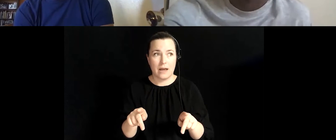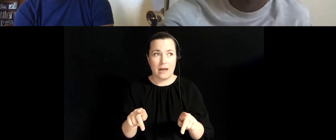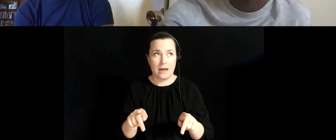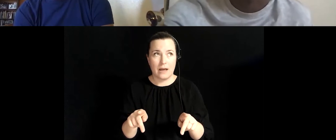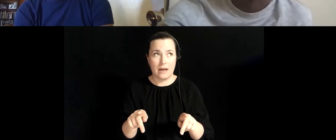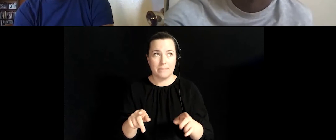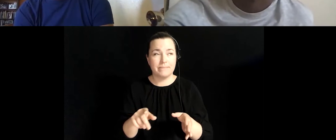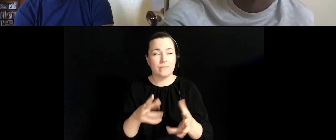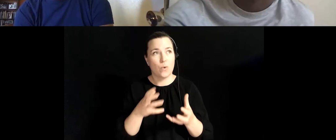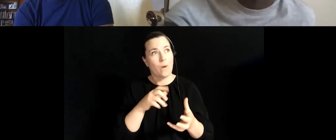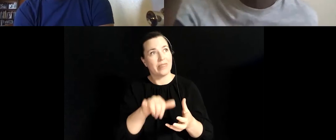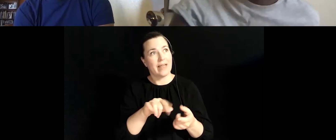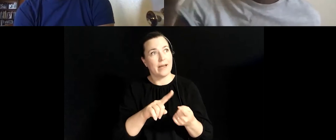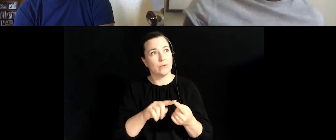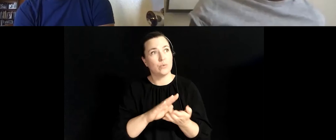become